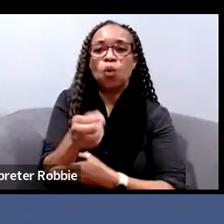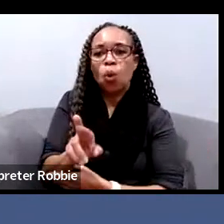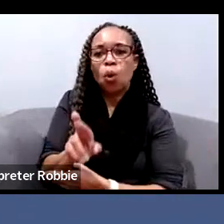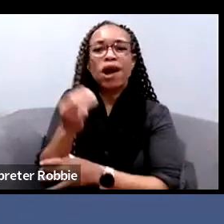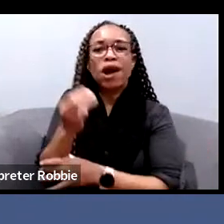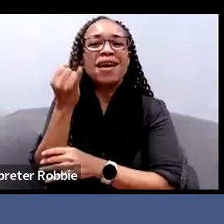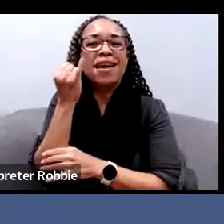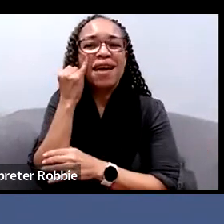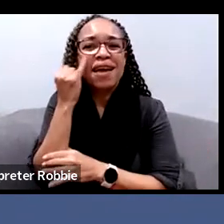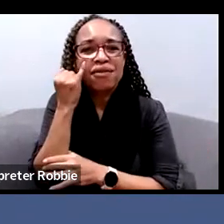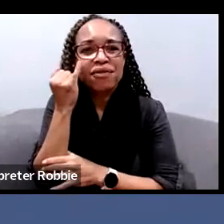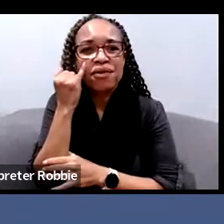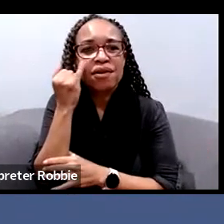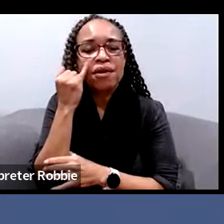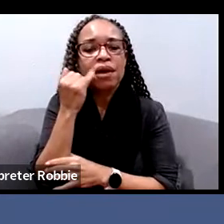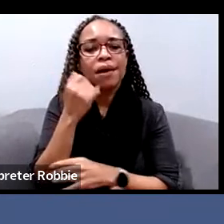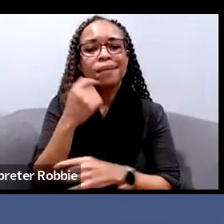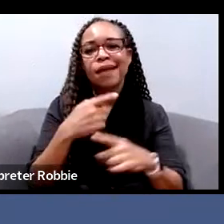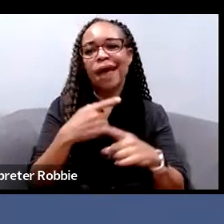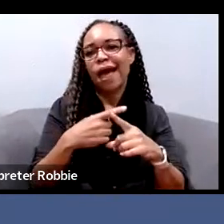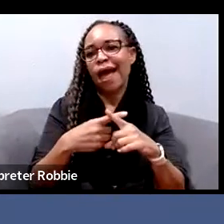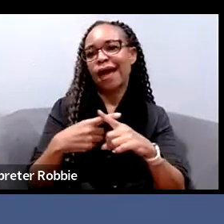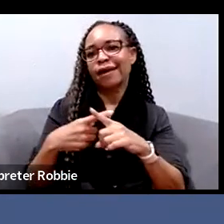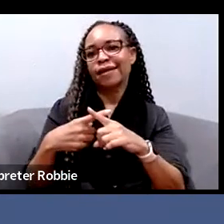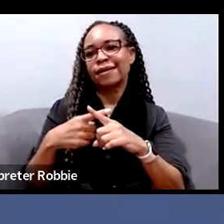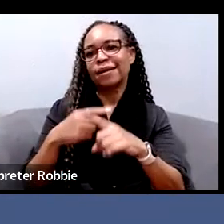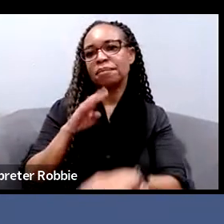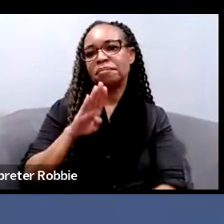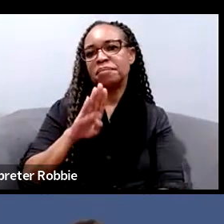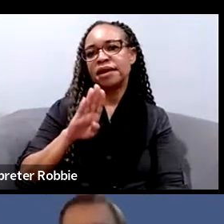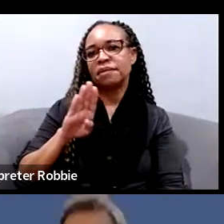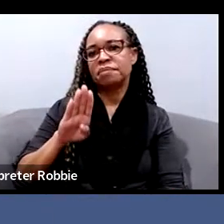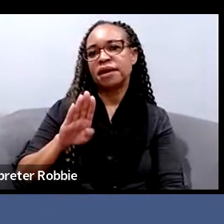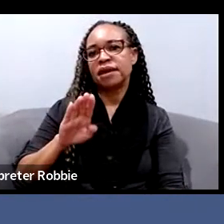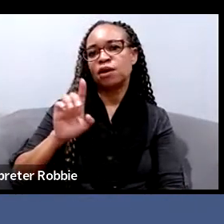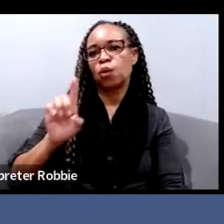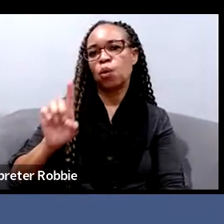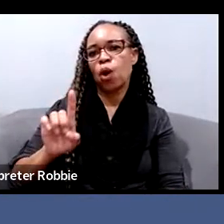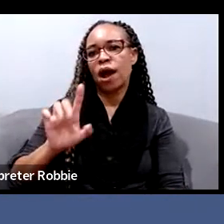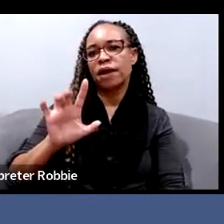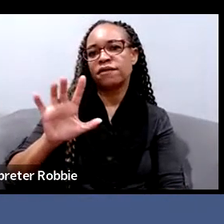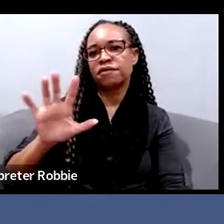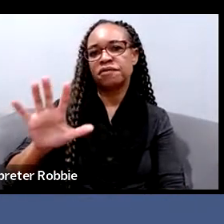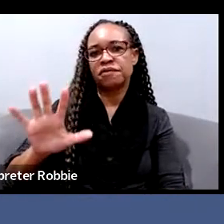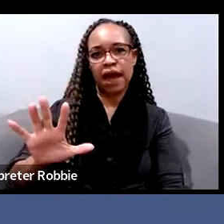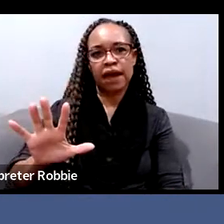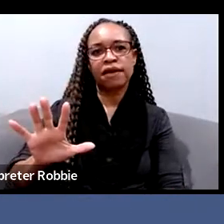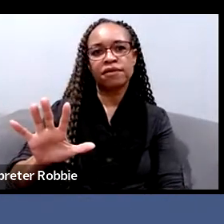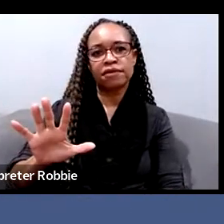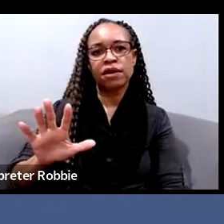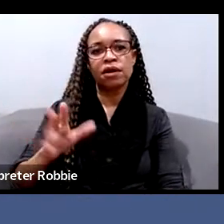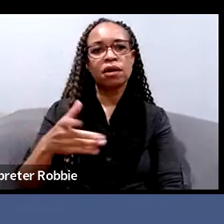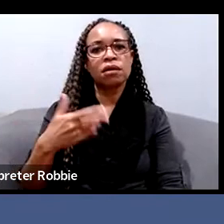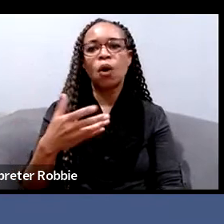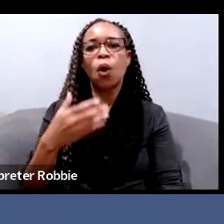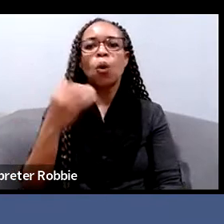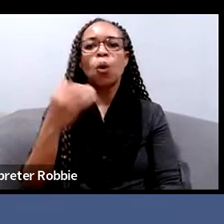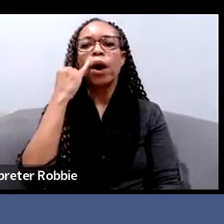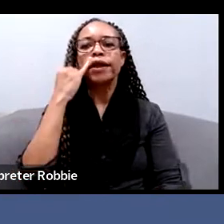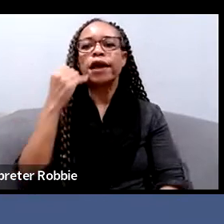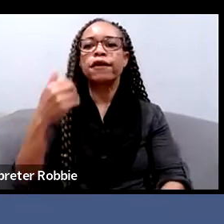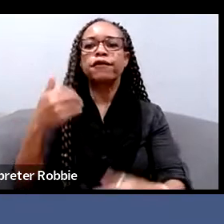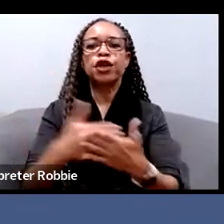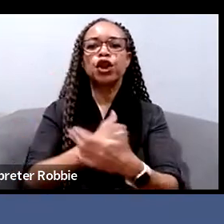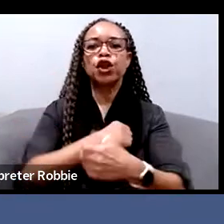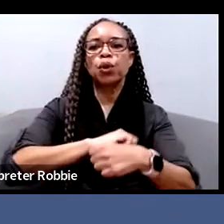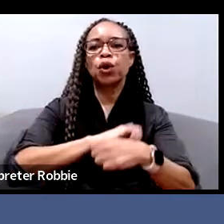say XBB.1.5 is a low contagious level, and what if a new variant comes along and we have